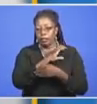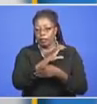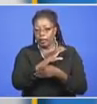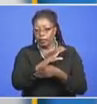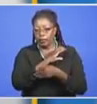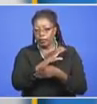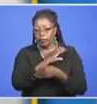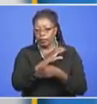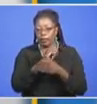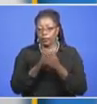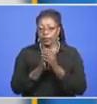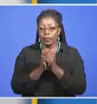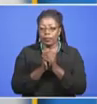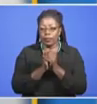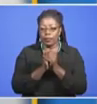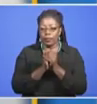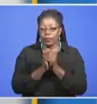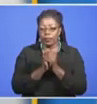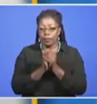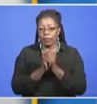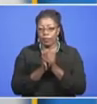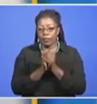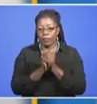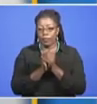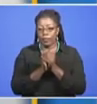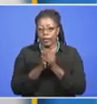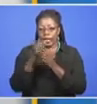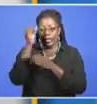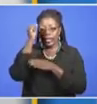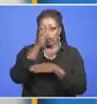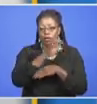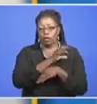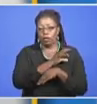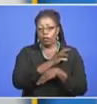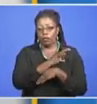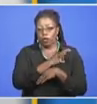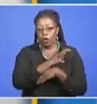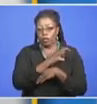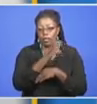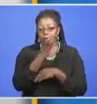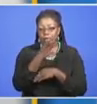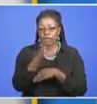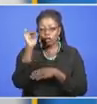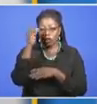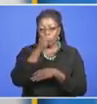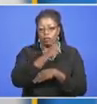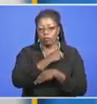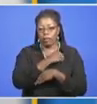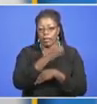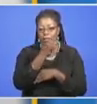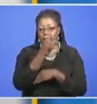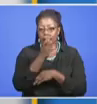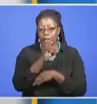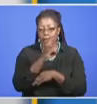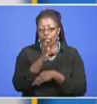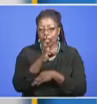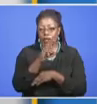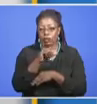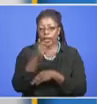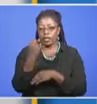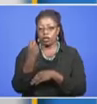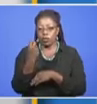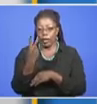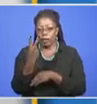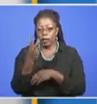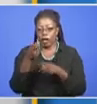93-65, behind 17 points from Cecil Mackey. Samuel Fox added 16, John Smith had 13, Kamal Murphy finishing with 12. In